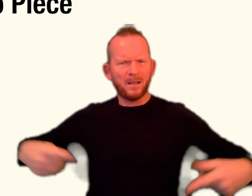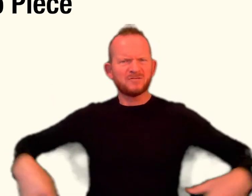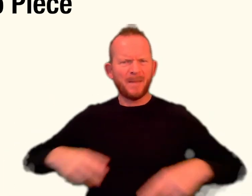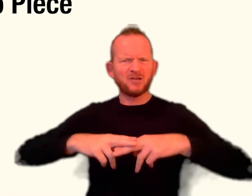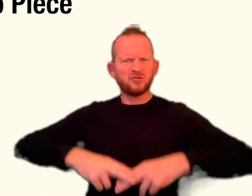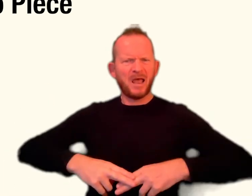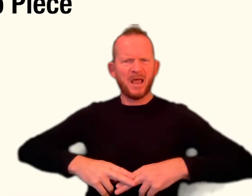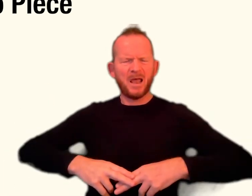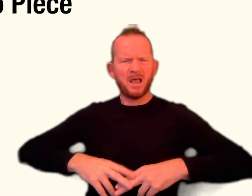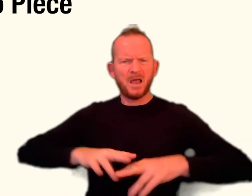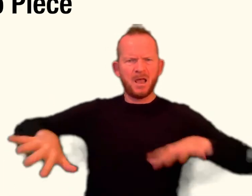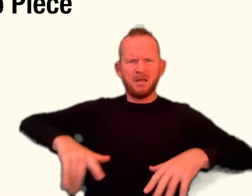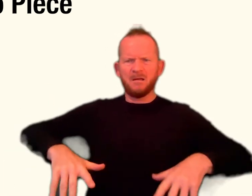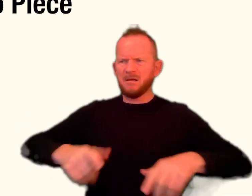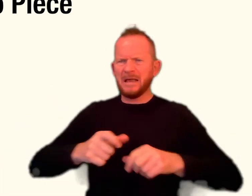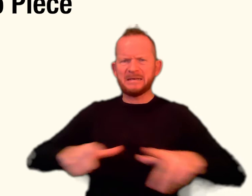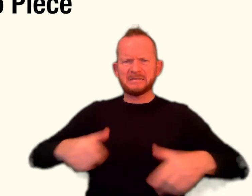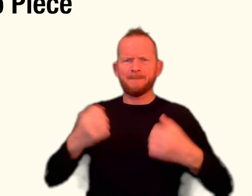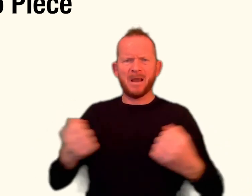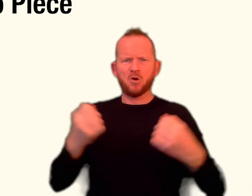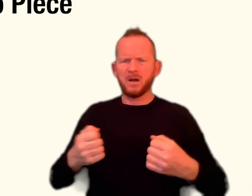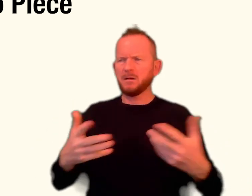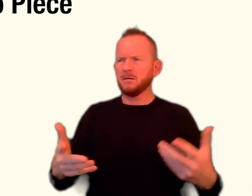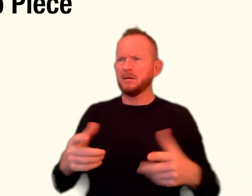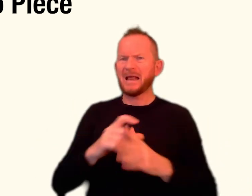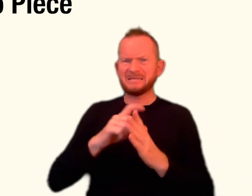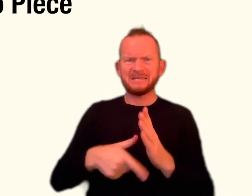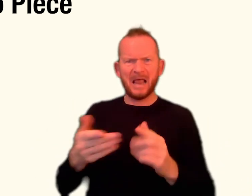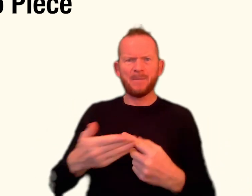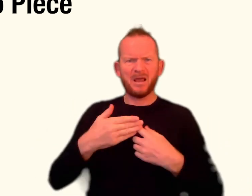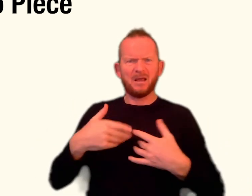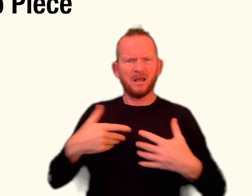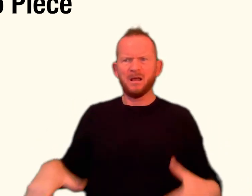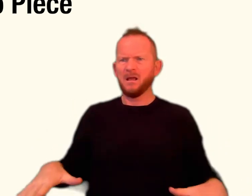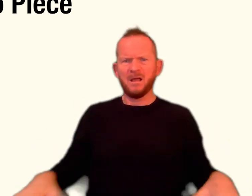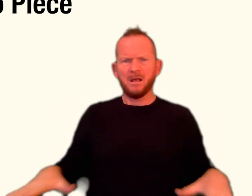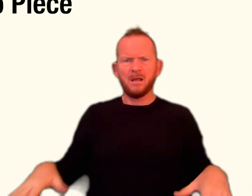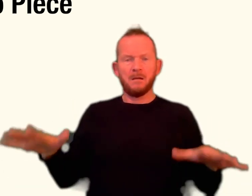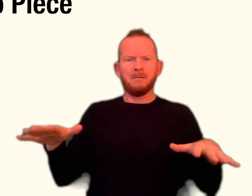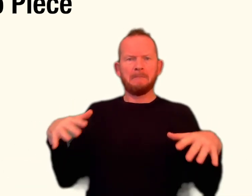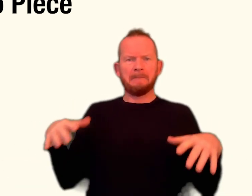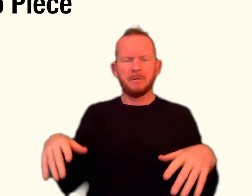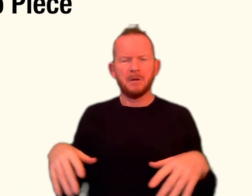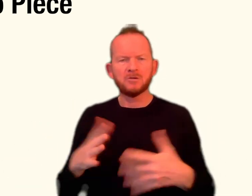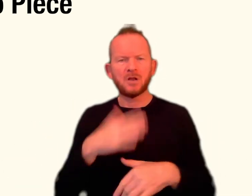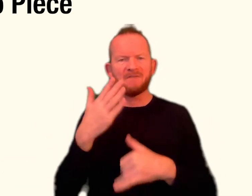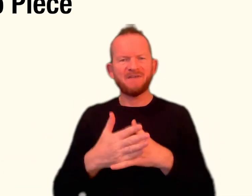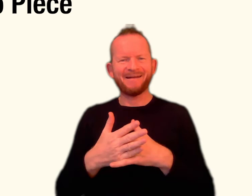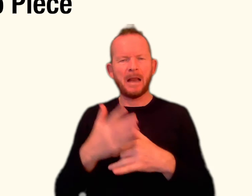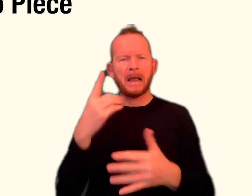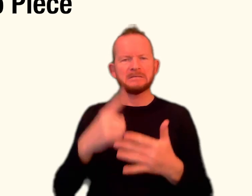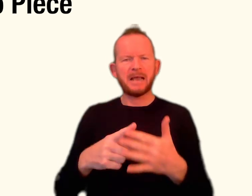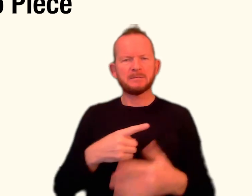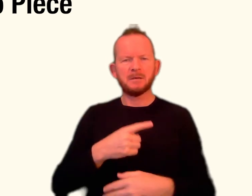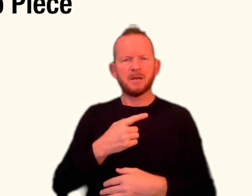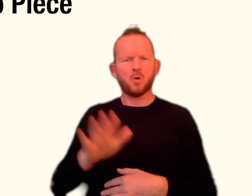is incredibly disempowering. It's disabling, actually, until I finally decided that I